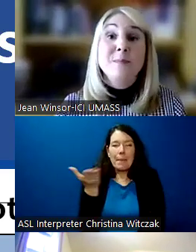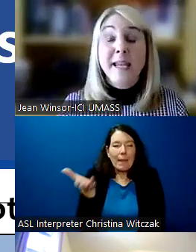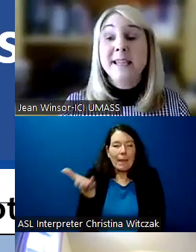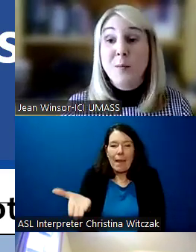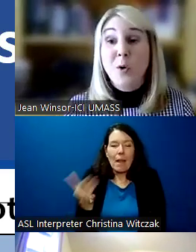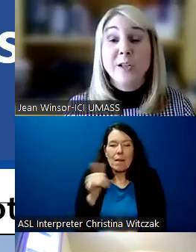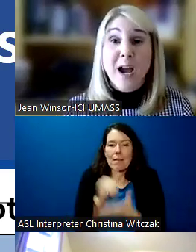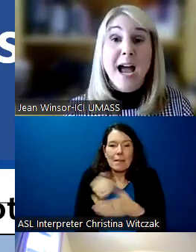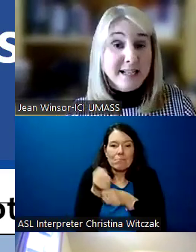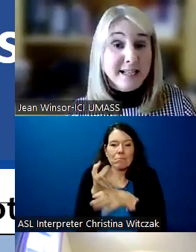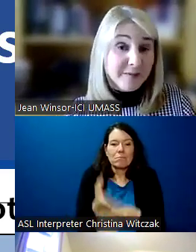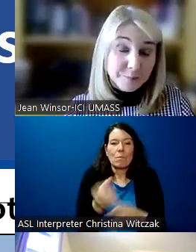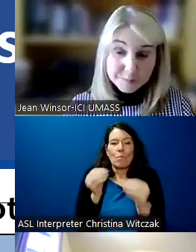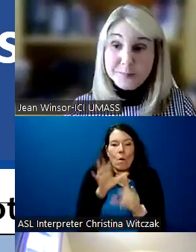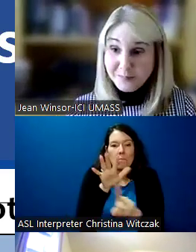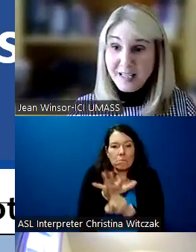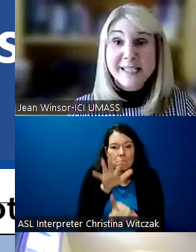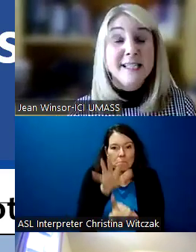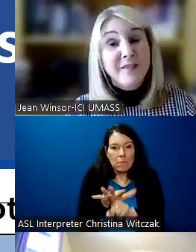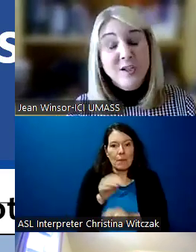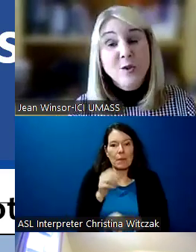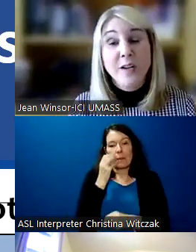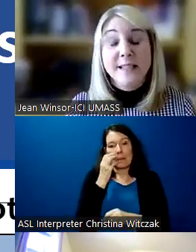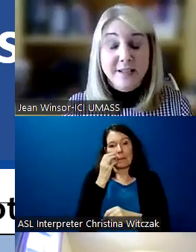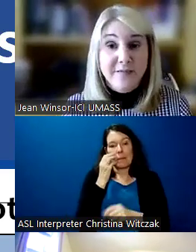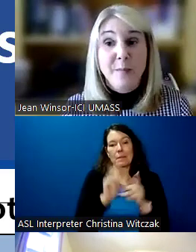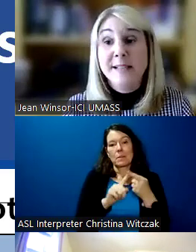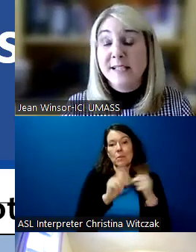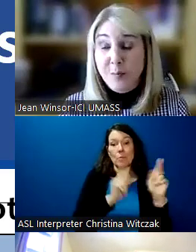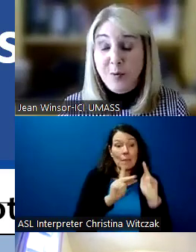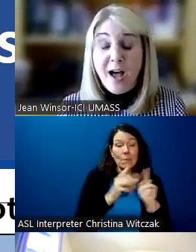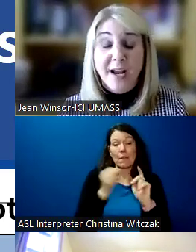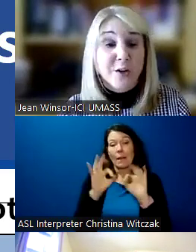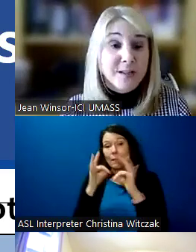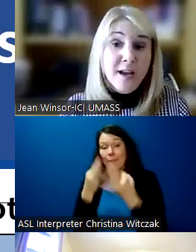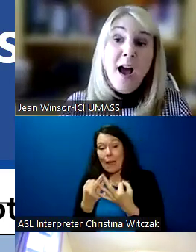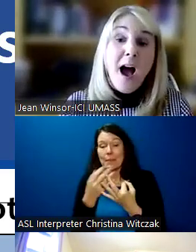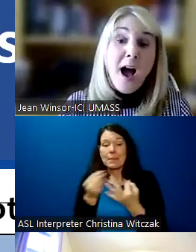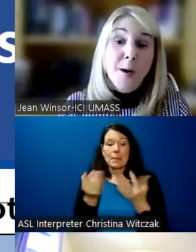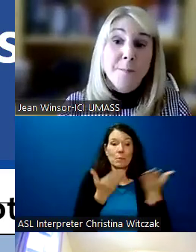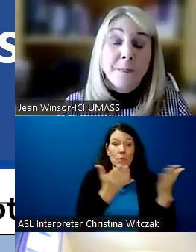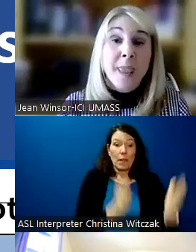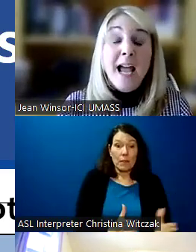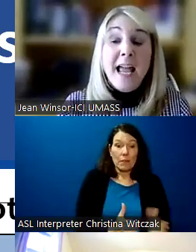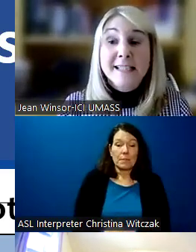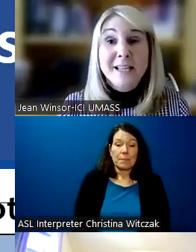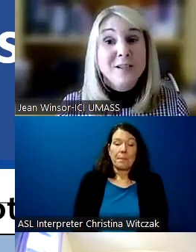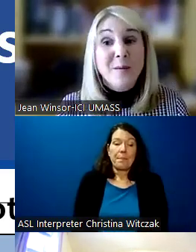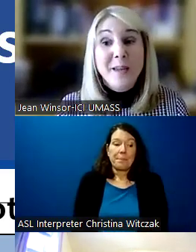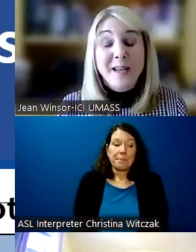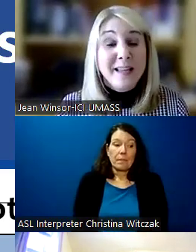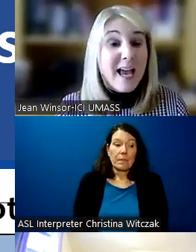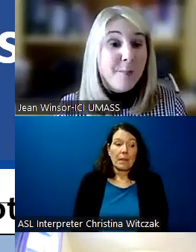that's making them more attractive to individuals and to families and to providers? Is